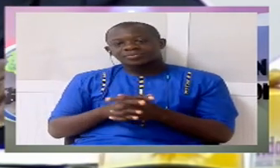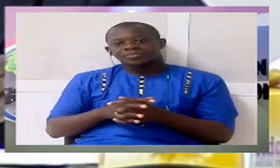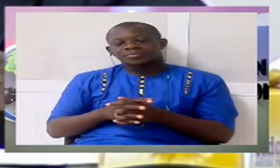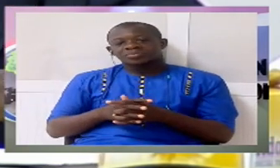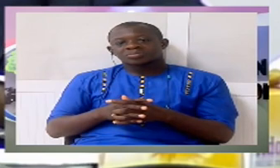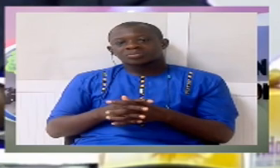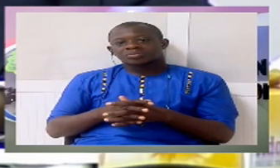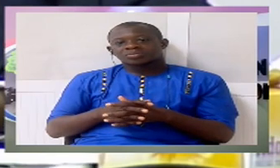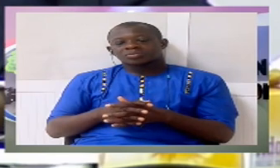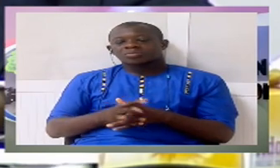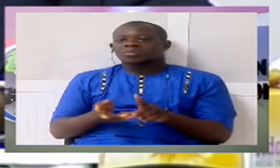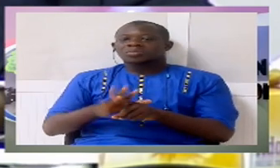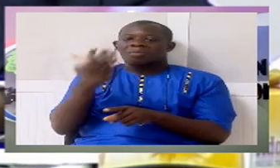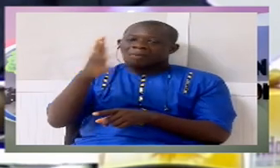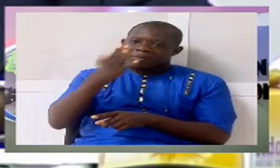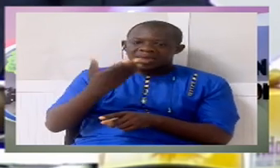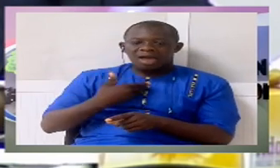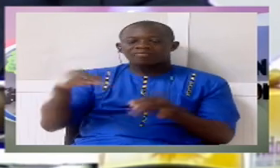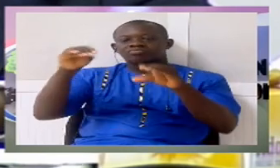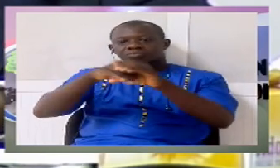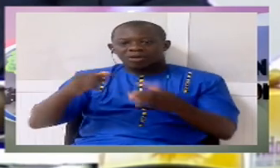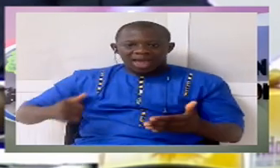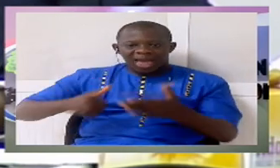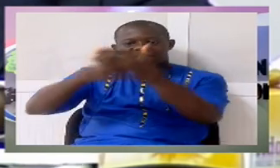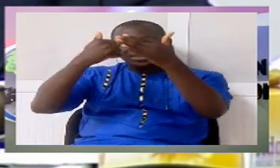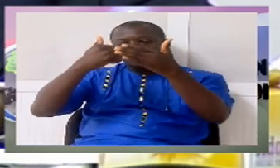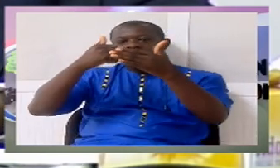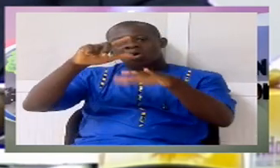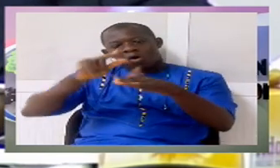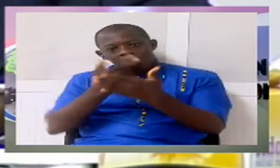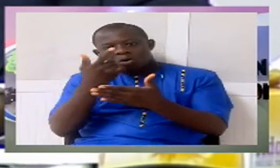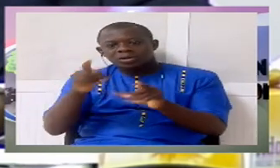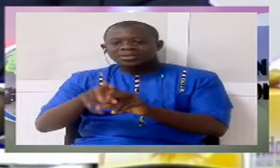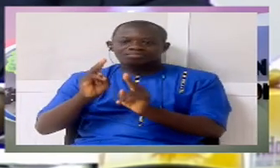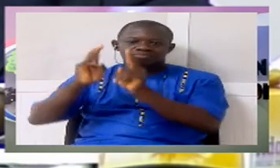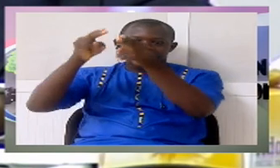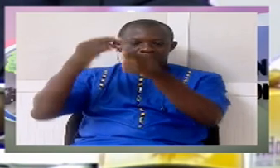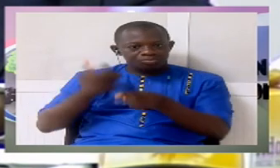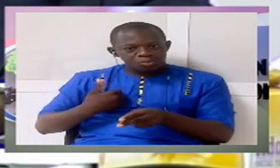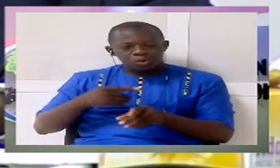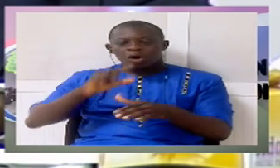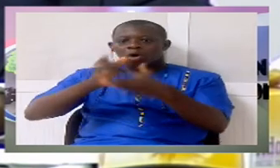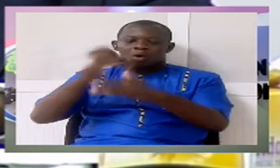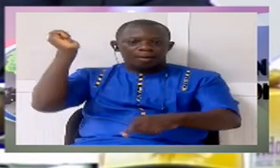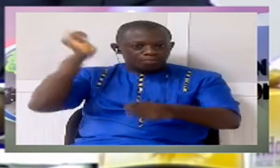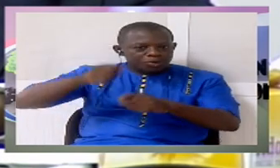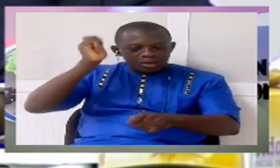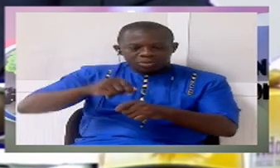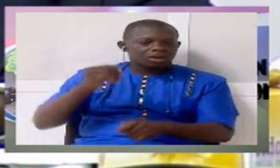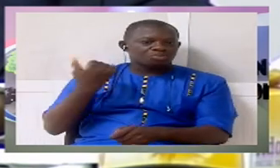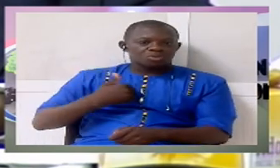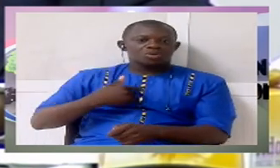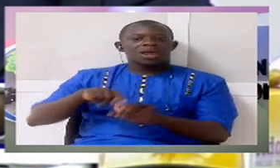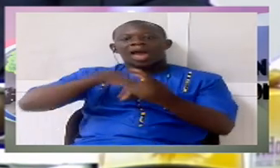either been involved in an accident, or they shot people, or they beat people